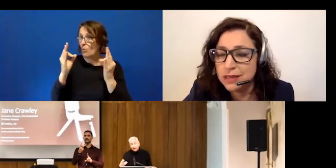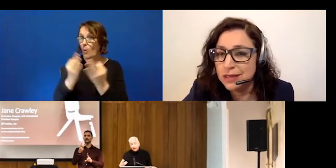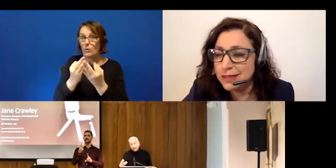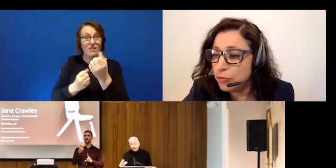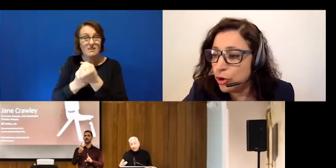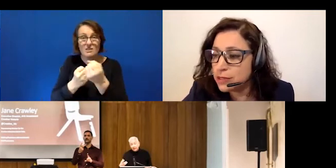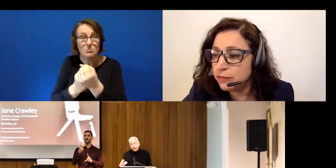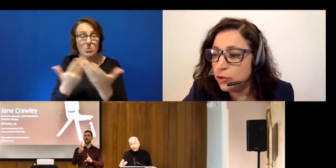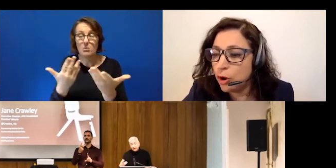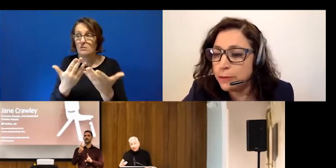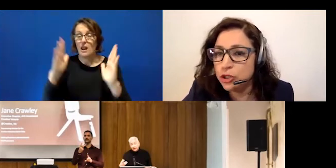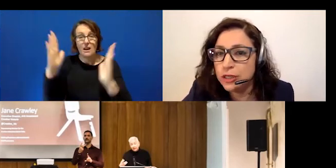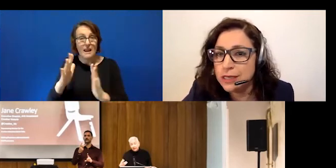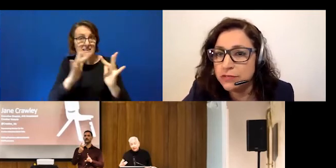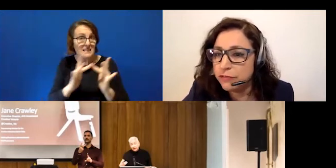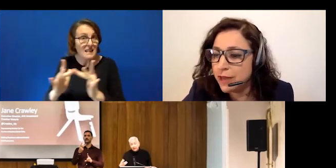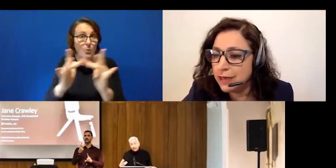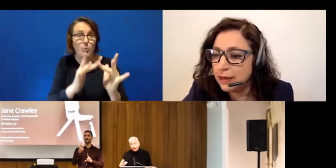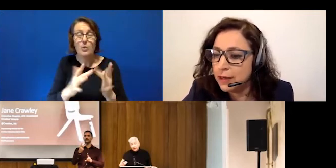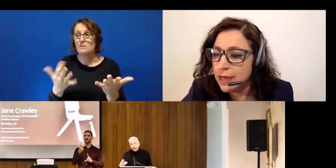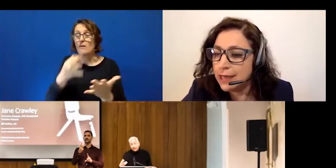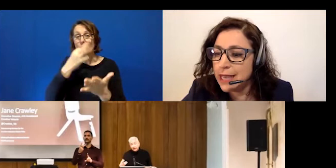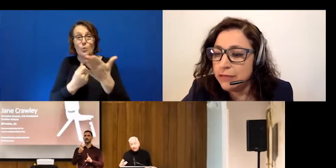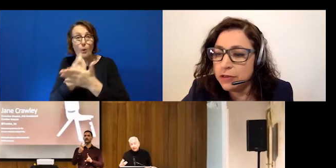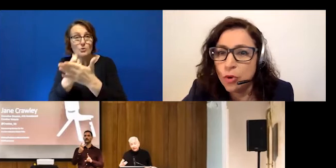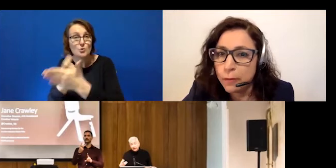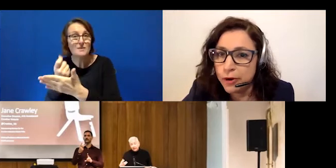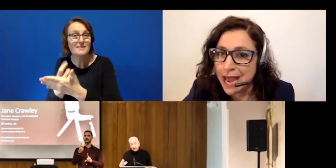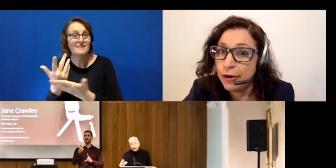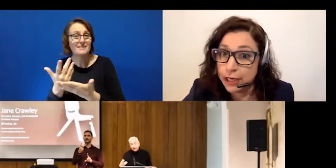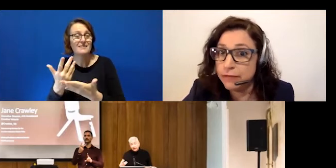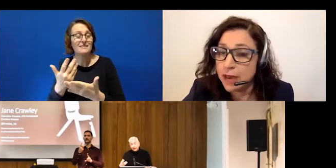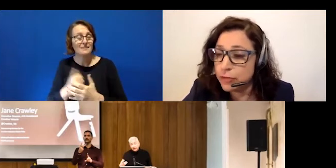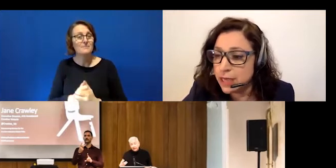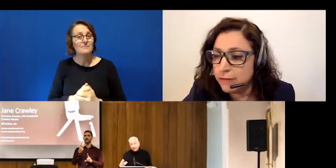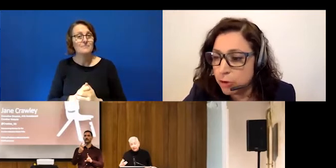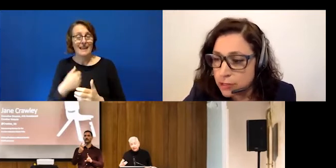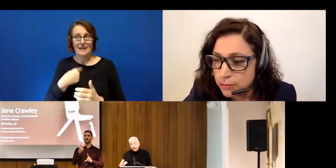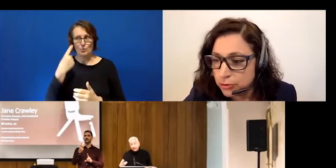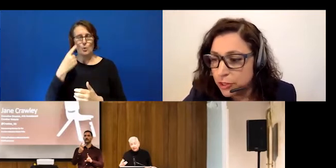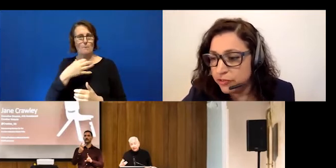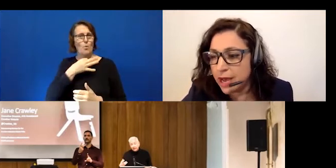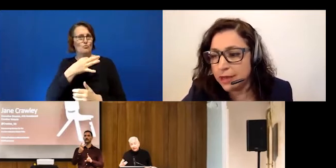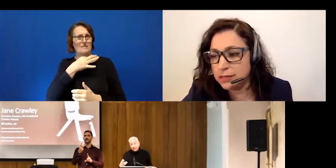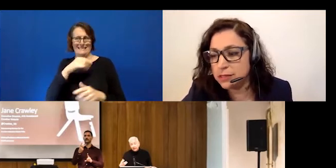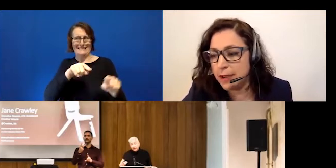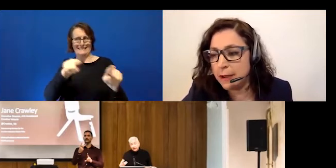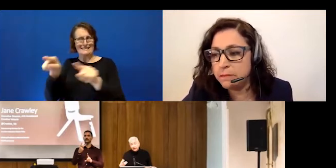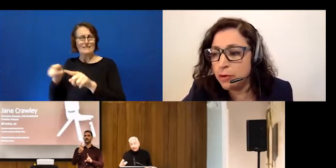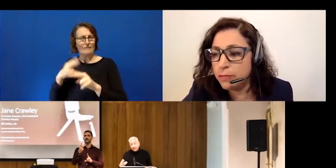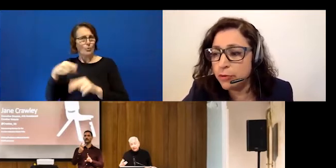less networks, fewer opportunities for funding, and even more precarity, if that was even possible, for